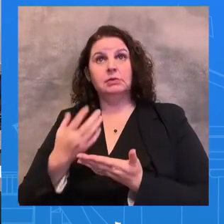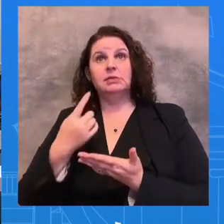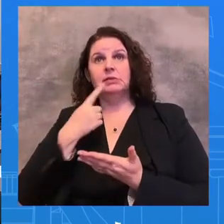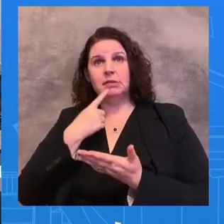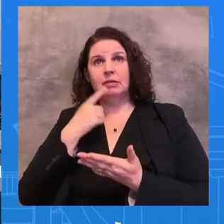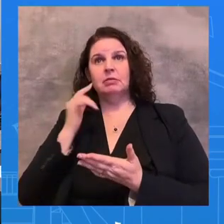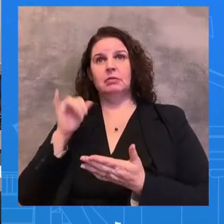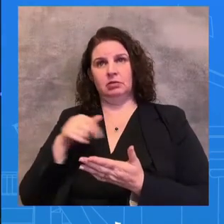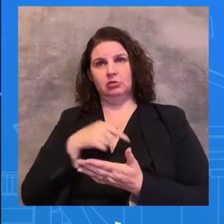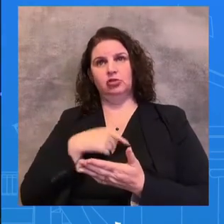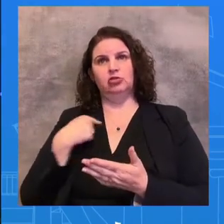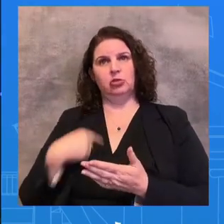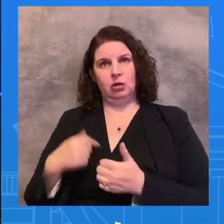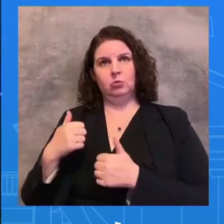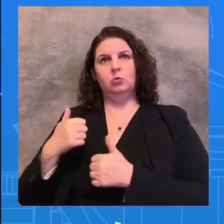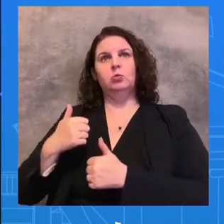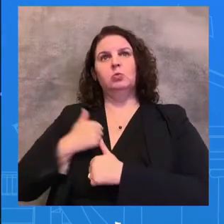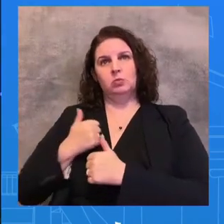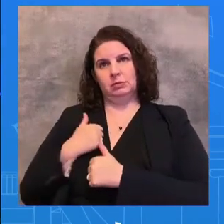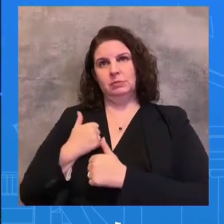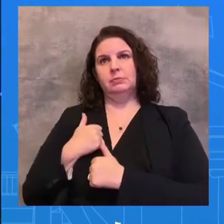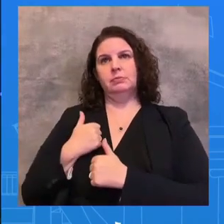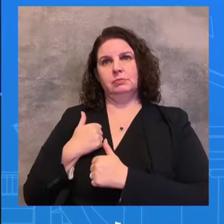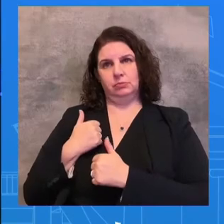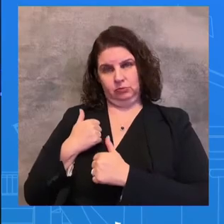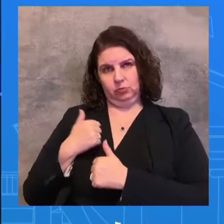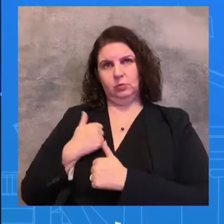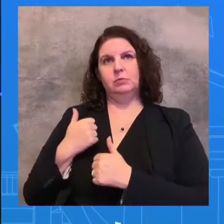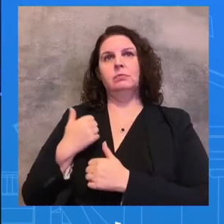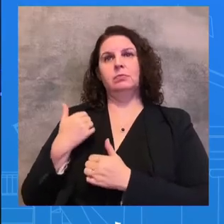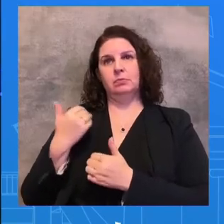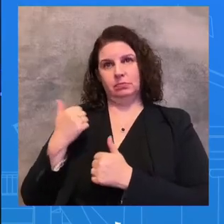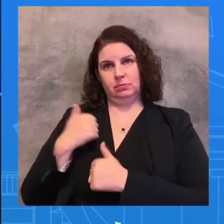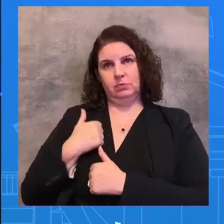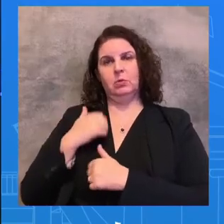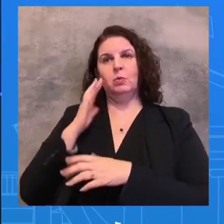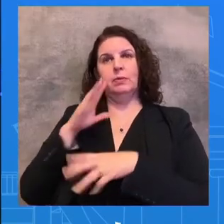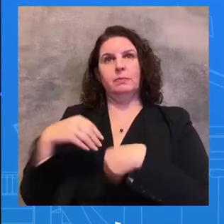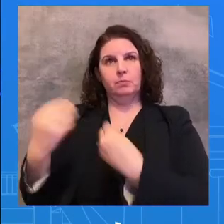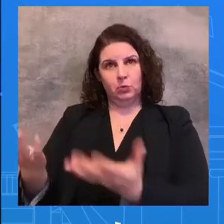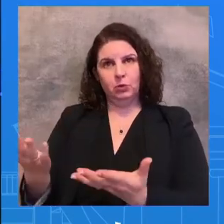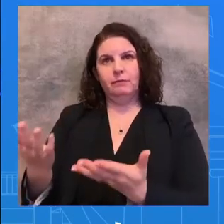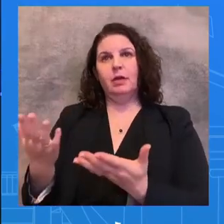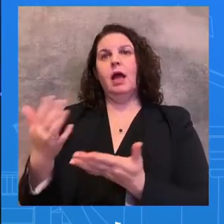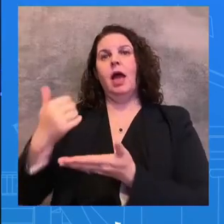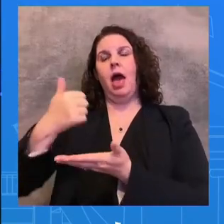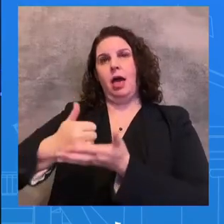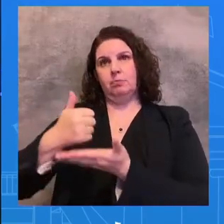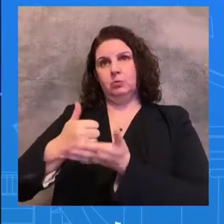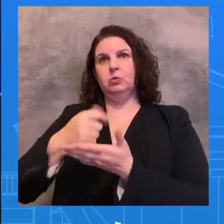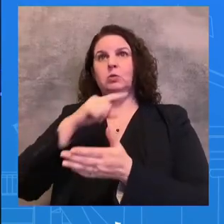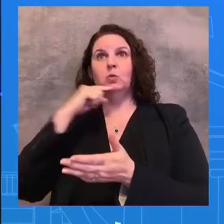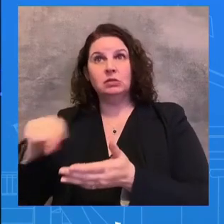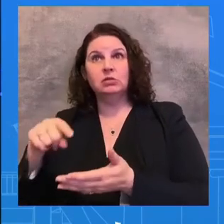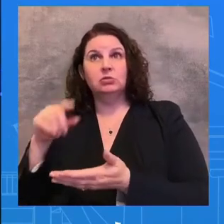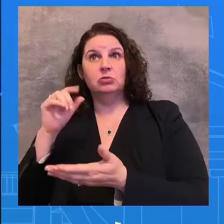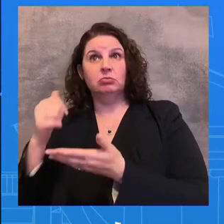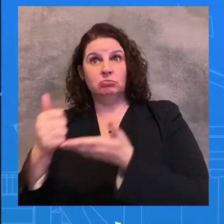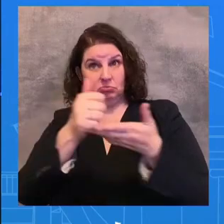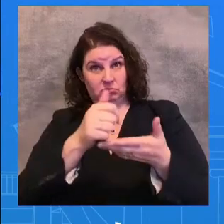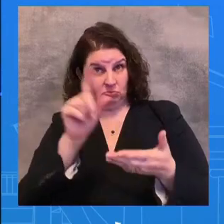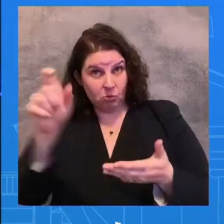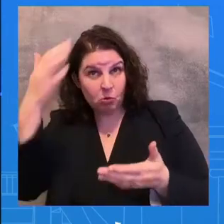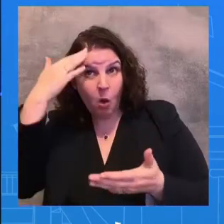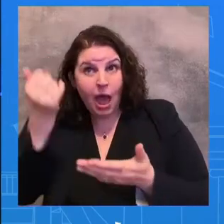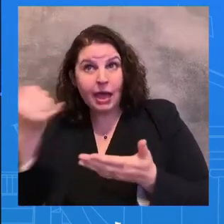all? Well, going back to 2022, I've actually stood at this podium and warned about my concern that China might provide weapons,